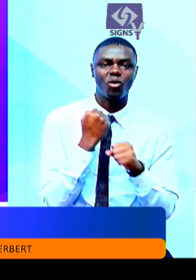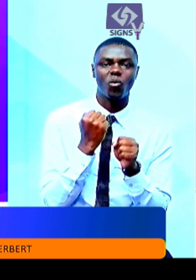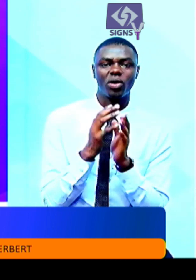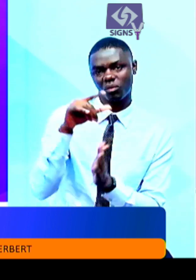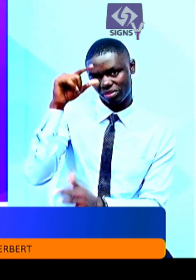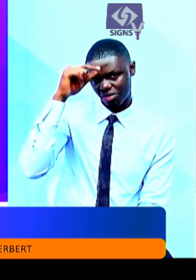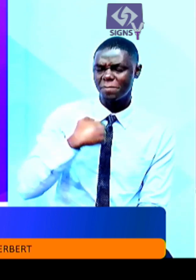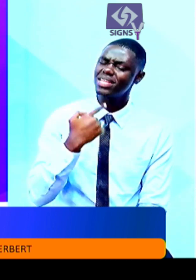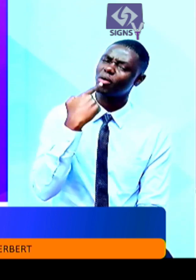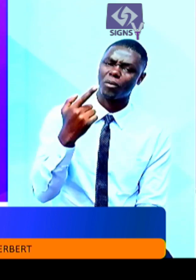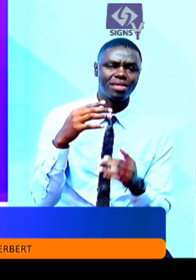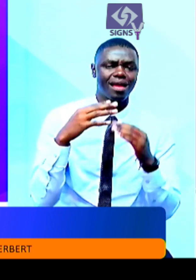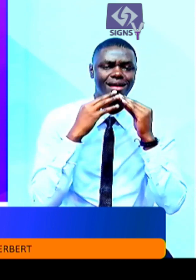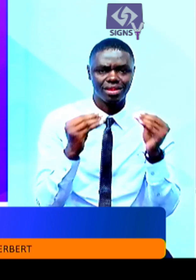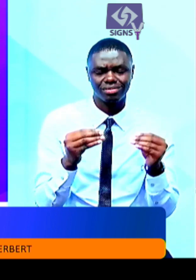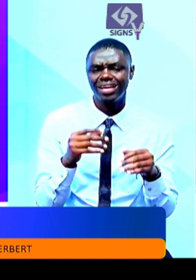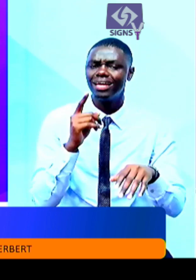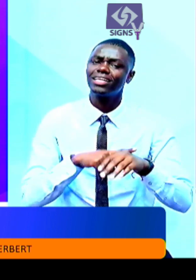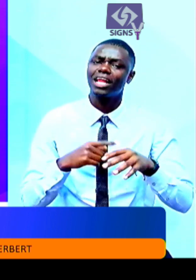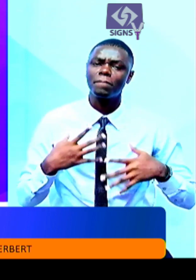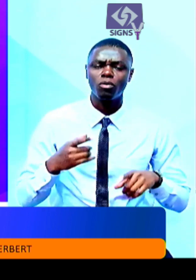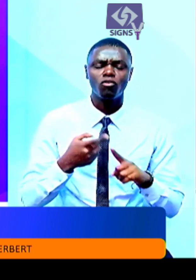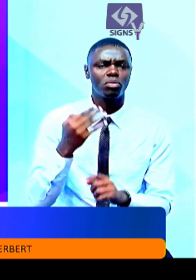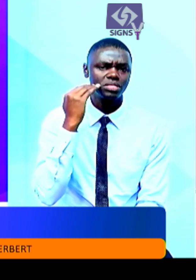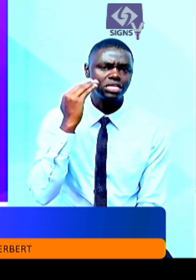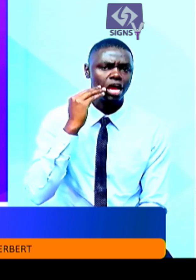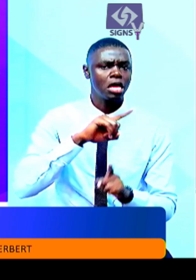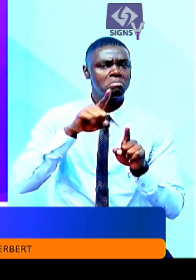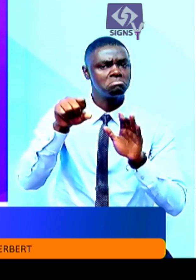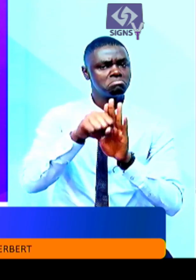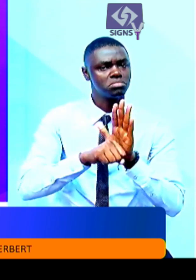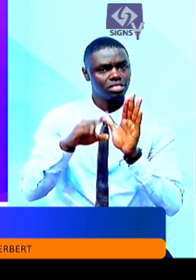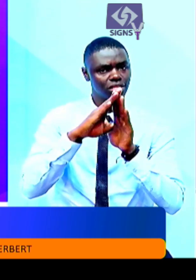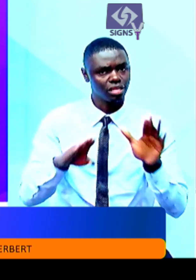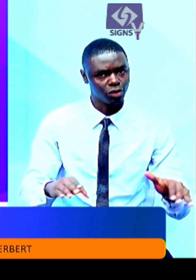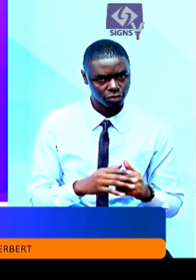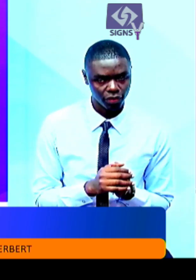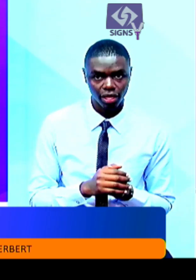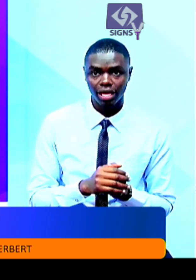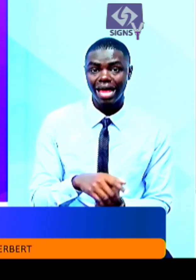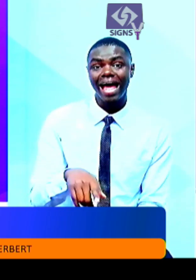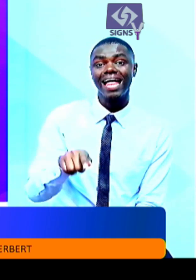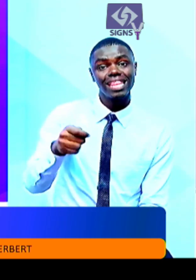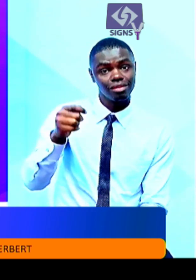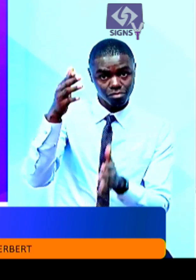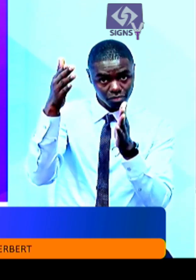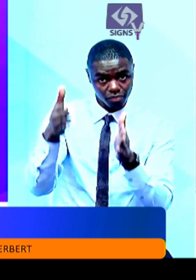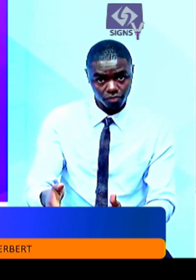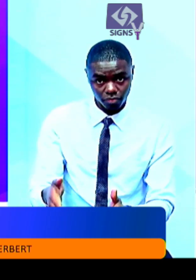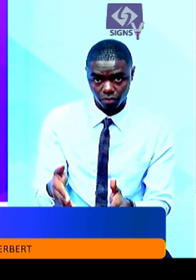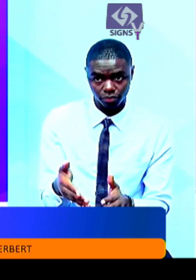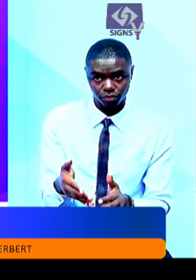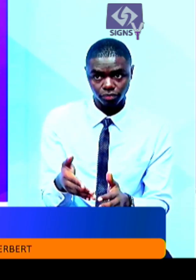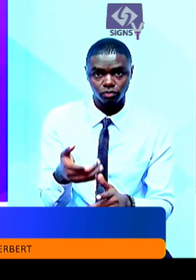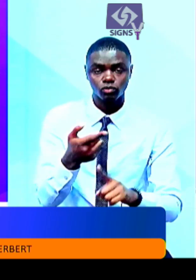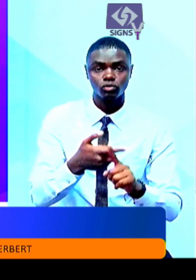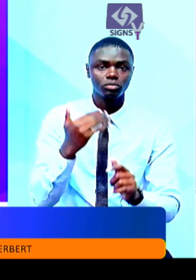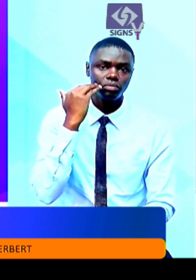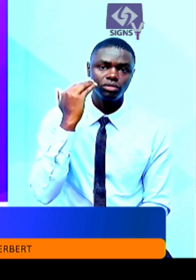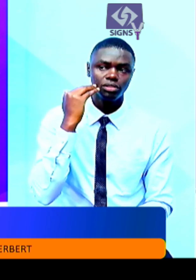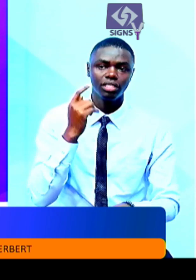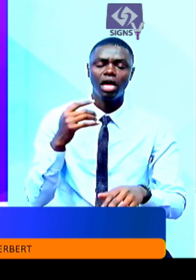Alan, when the people from Siaya went to State House, a key person from Siaya called